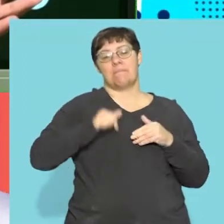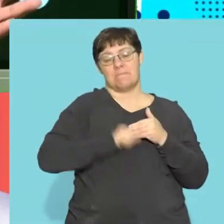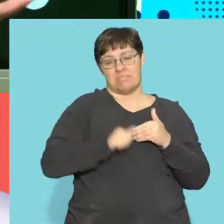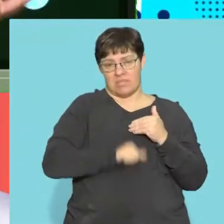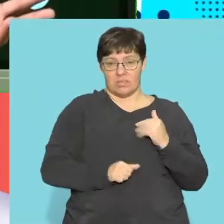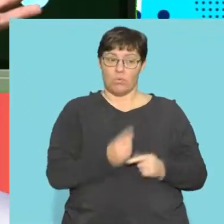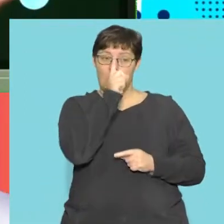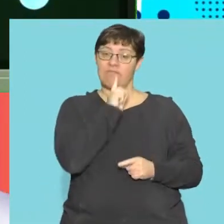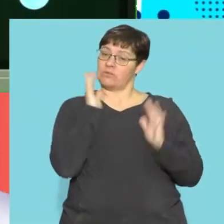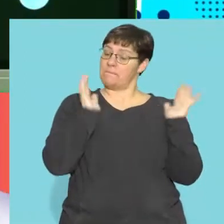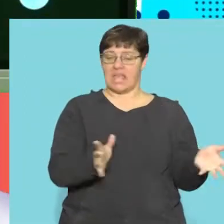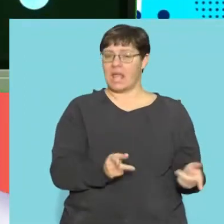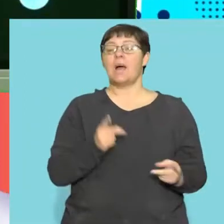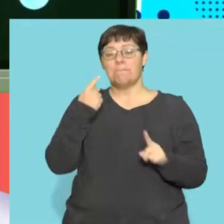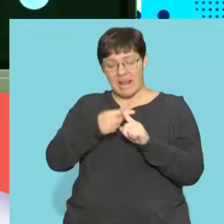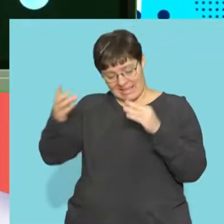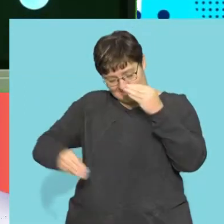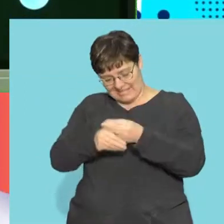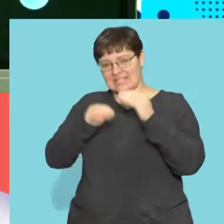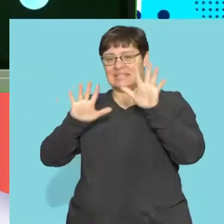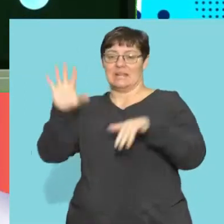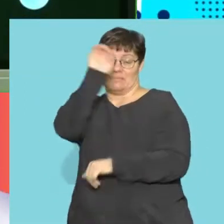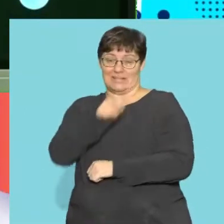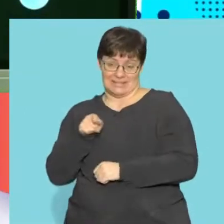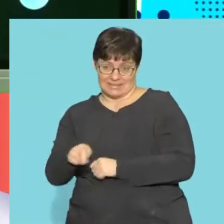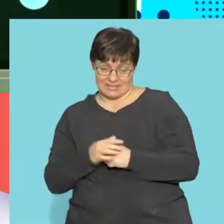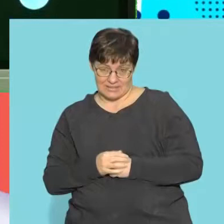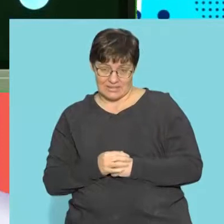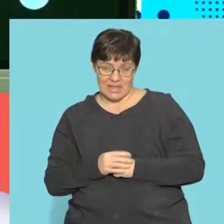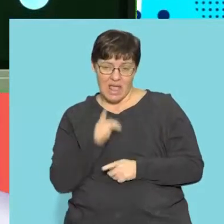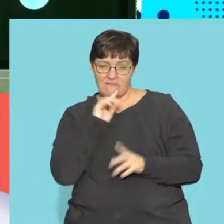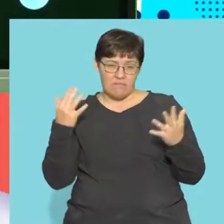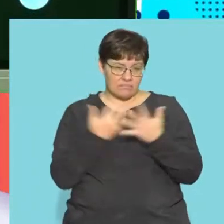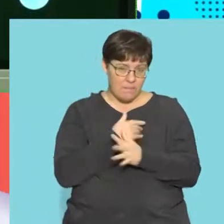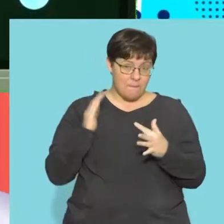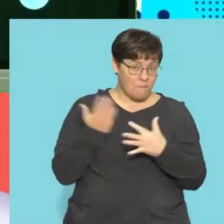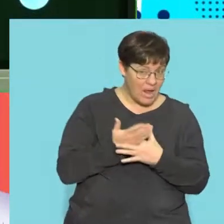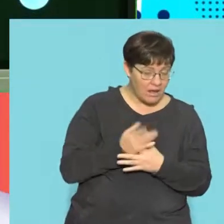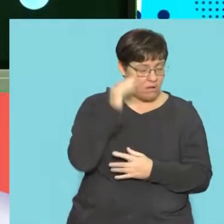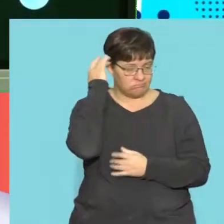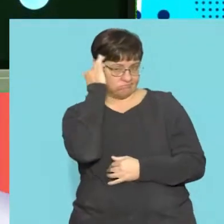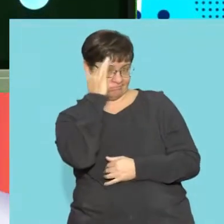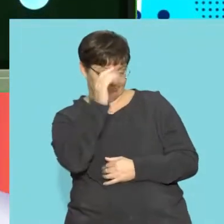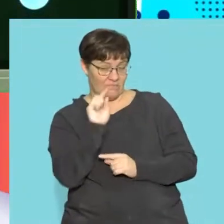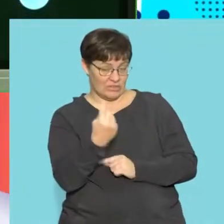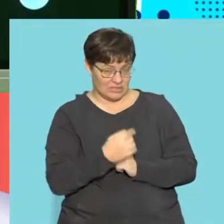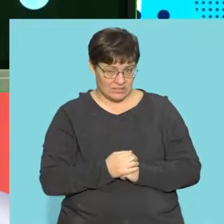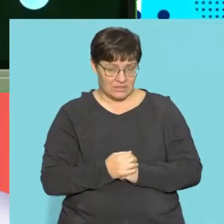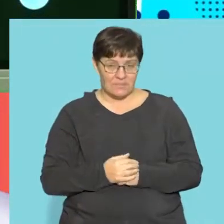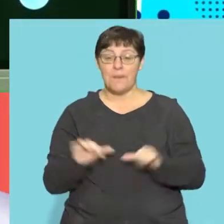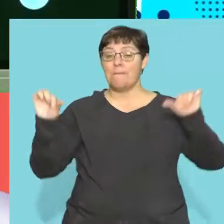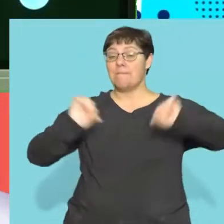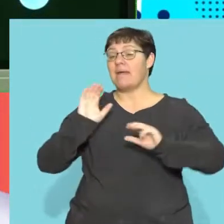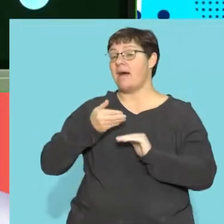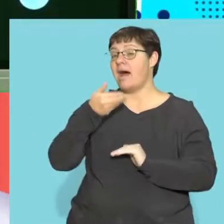this loan back, right? So that's what I want you to think about when we take a quick ad break. But when we come back, we're going to